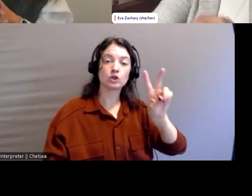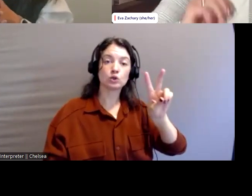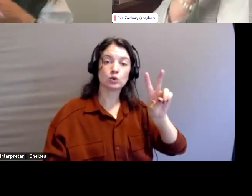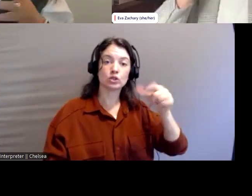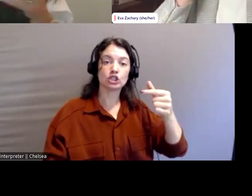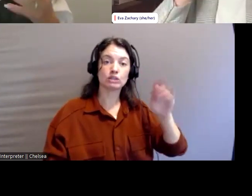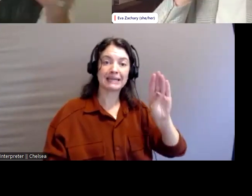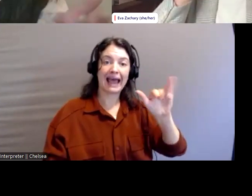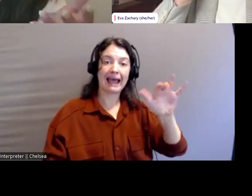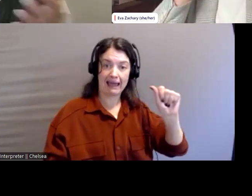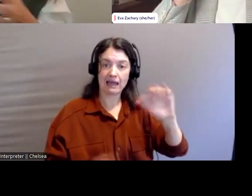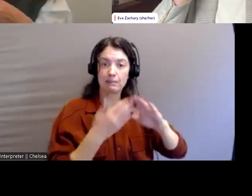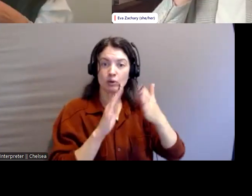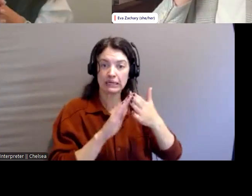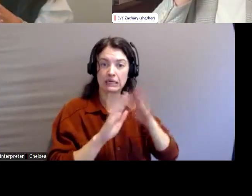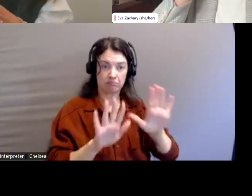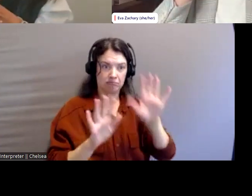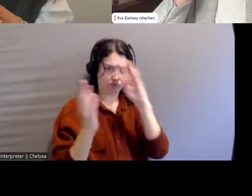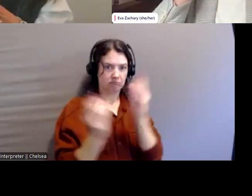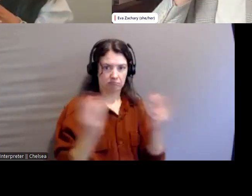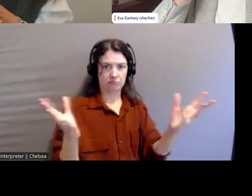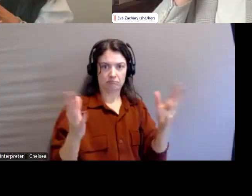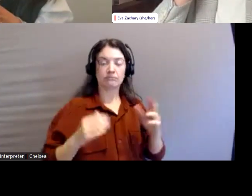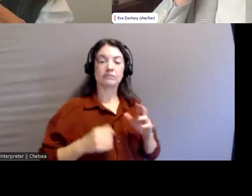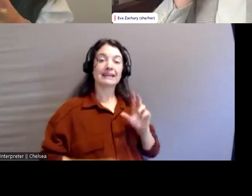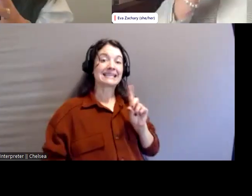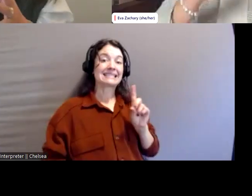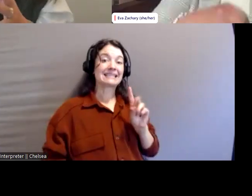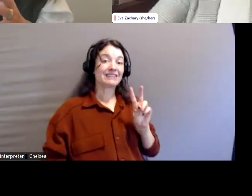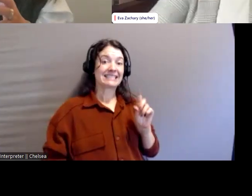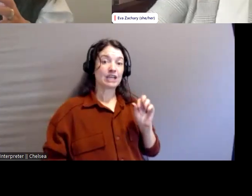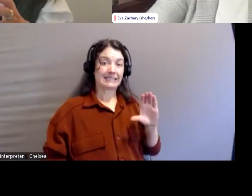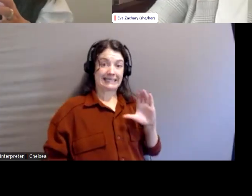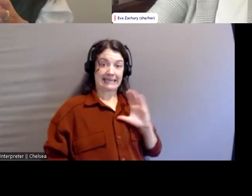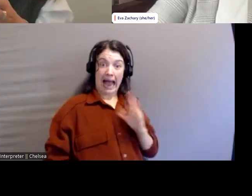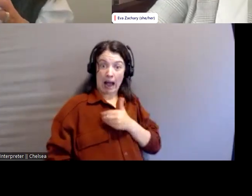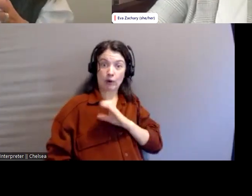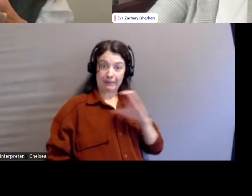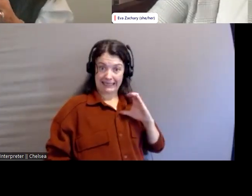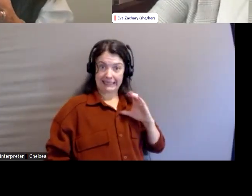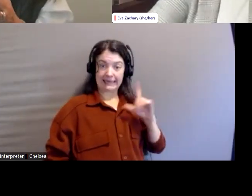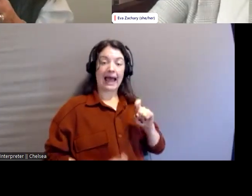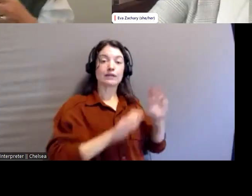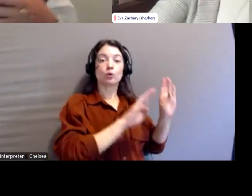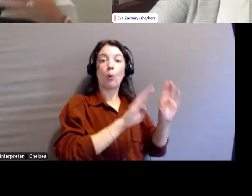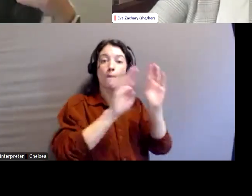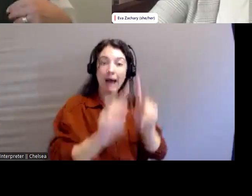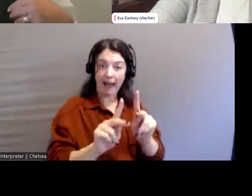to say that structurally, the DVDRC has had to revisit how